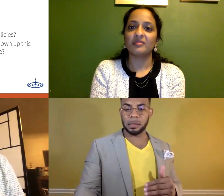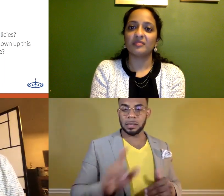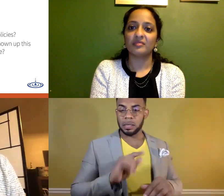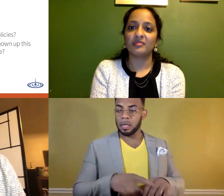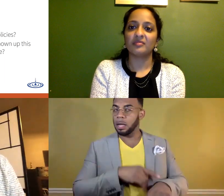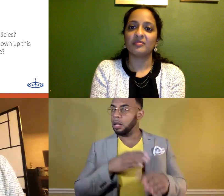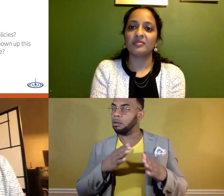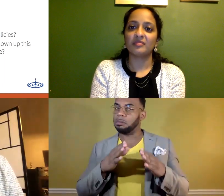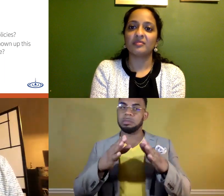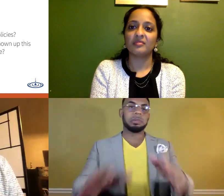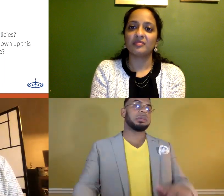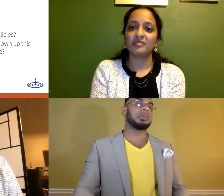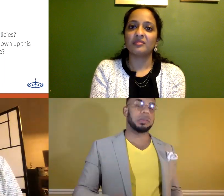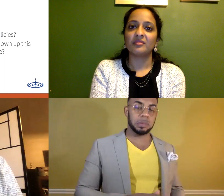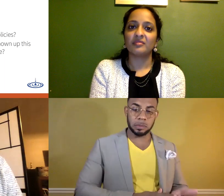long journey.